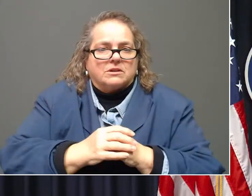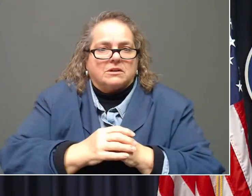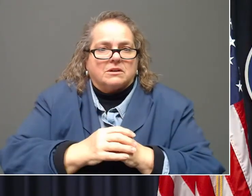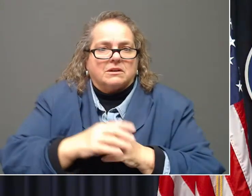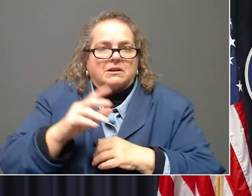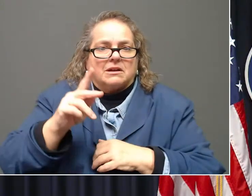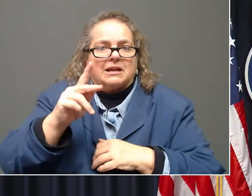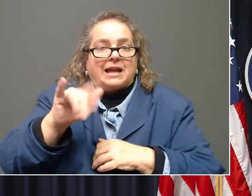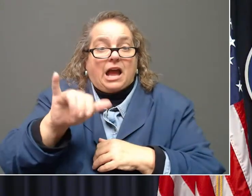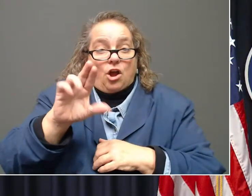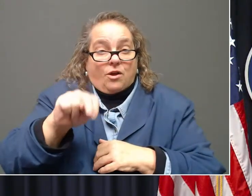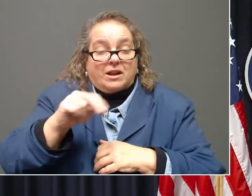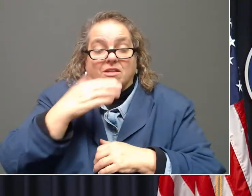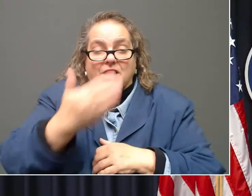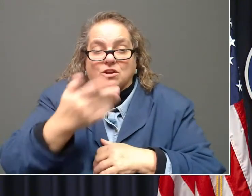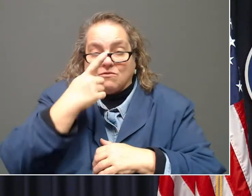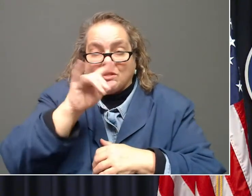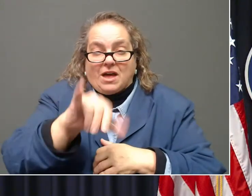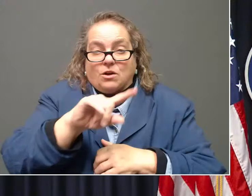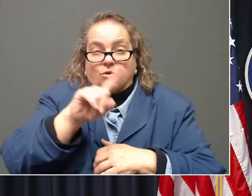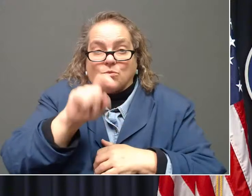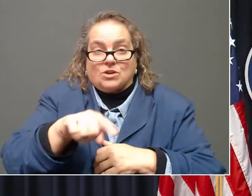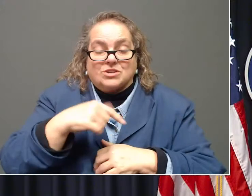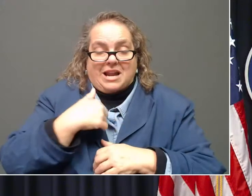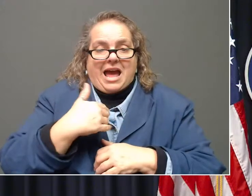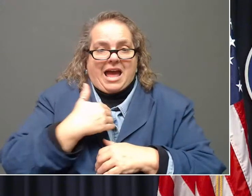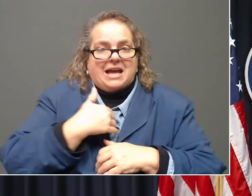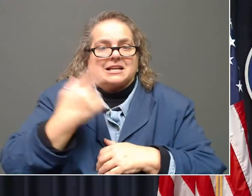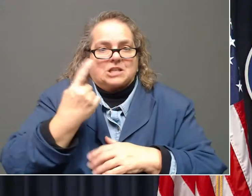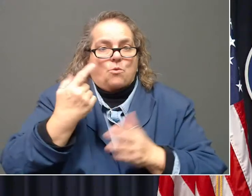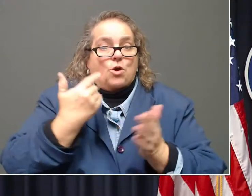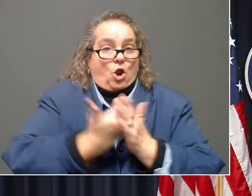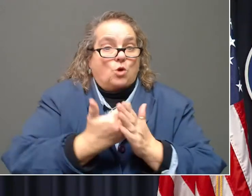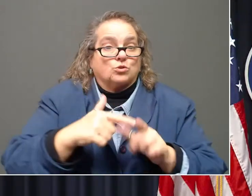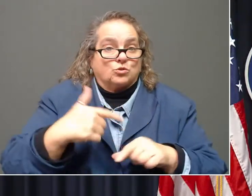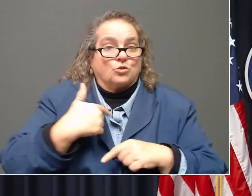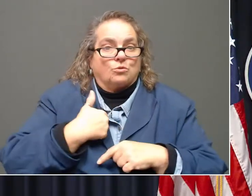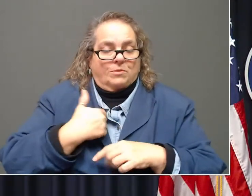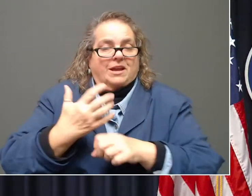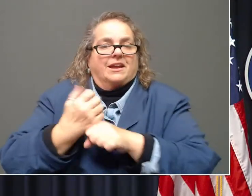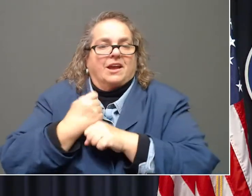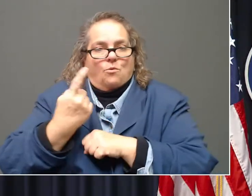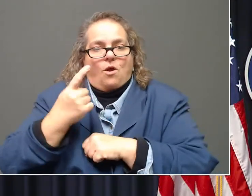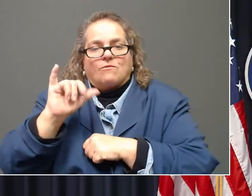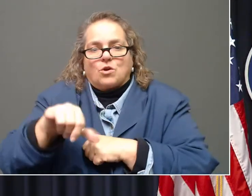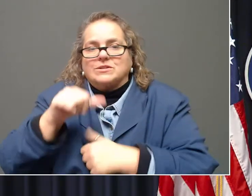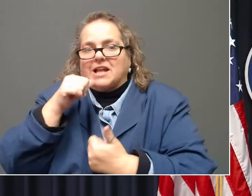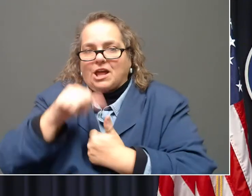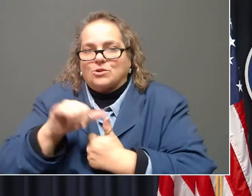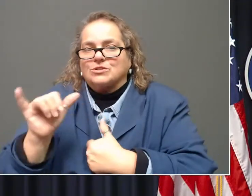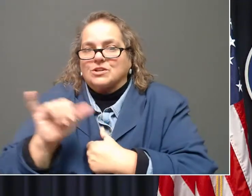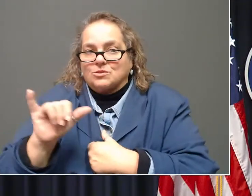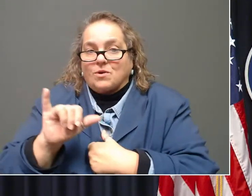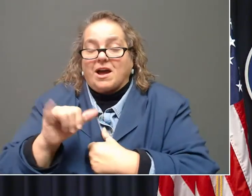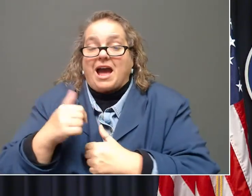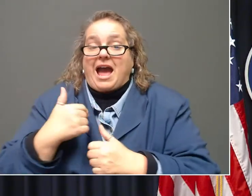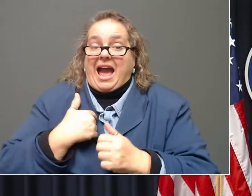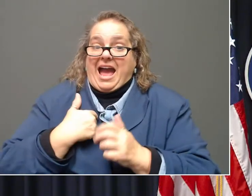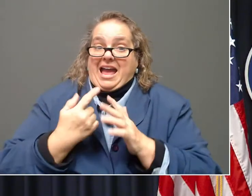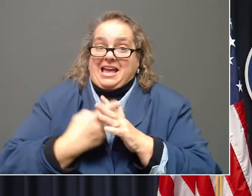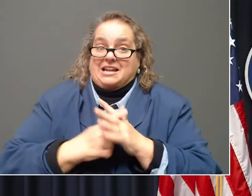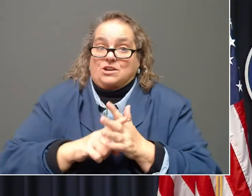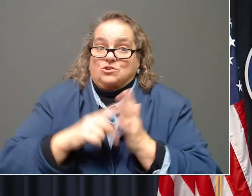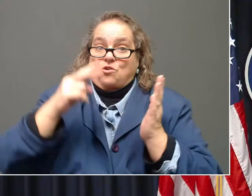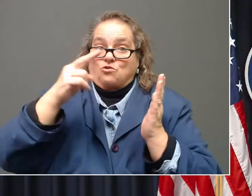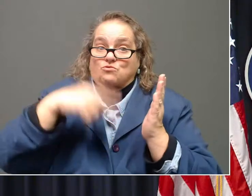starting to get a lot of those calls from people saying they've gotten a letter from UI saying your unemployment money is coming and they